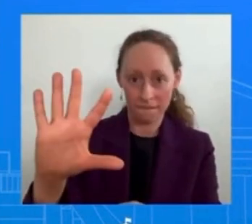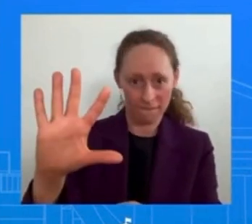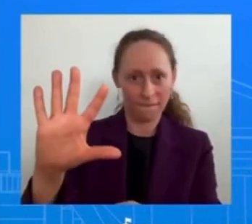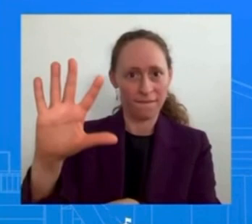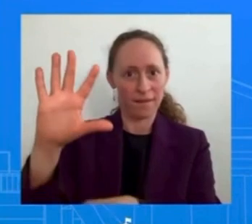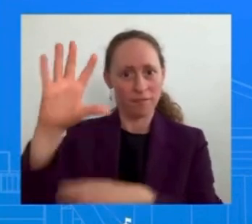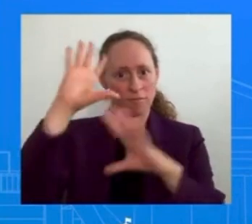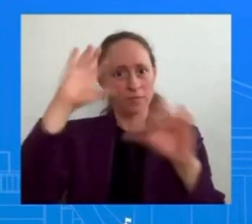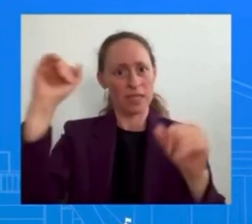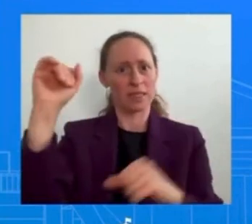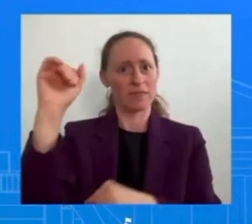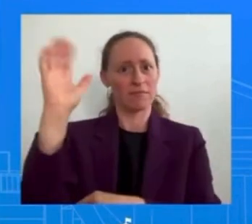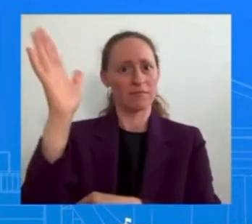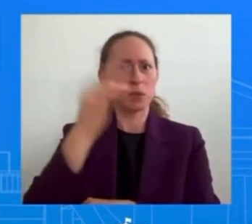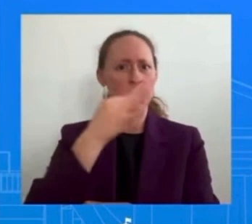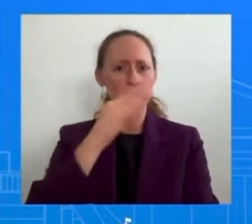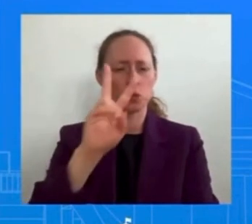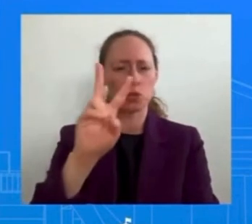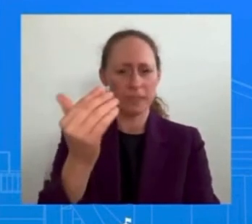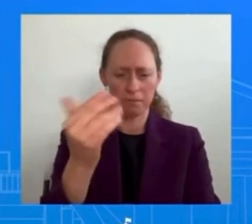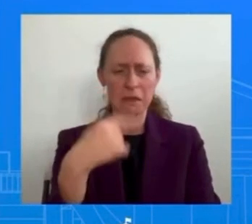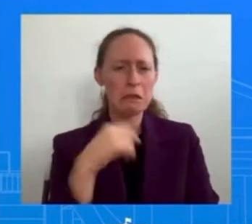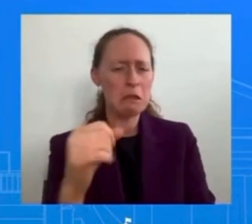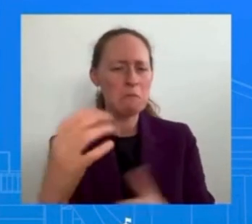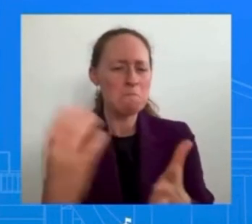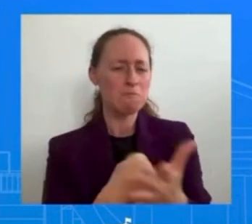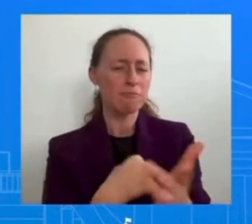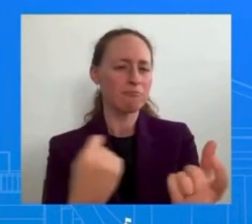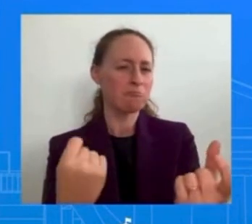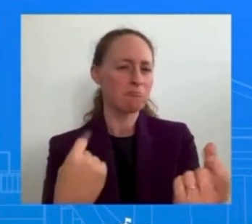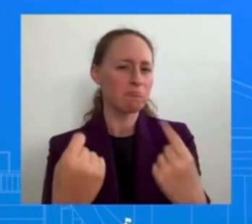Yes. On the private king situation, North Korea,